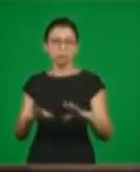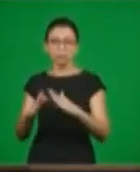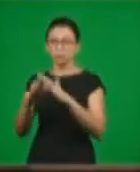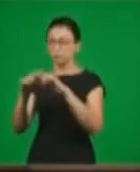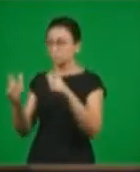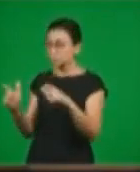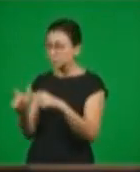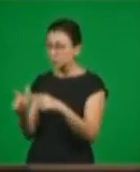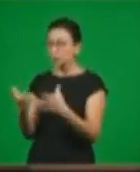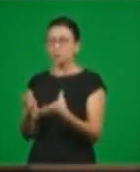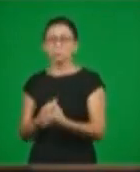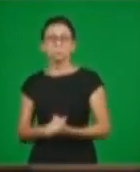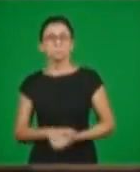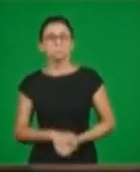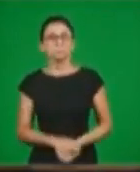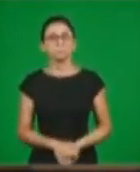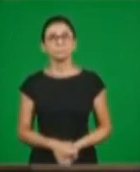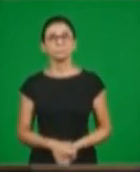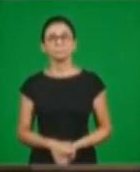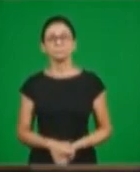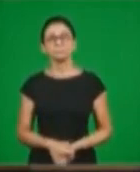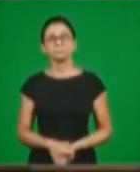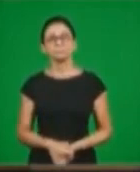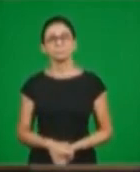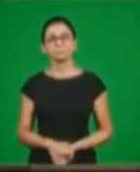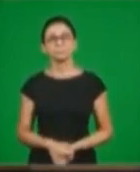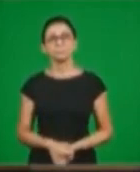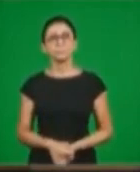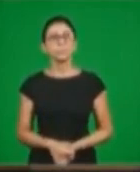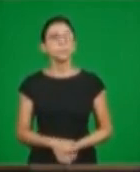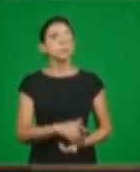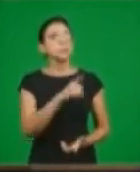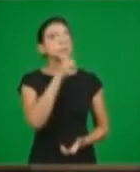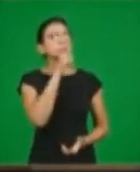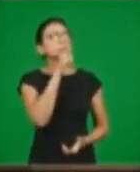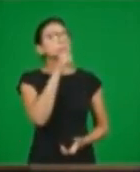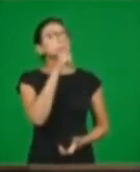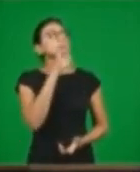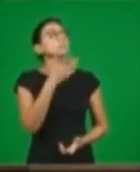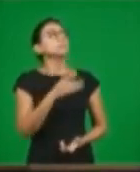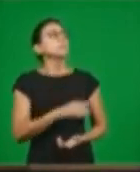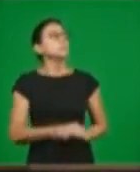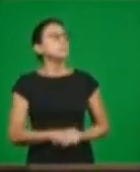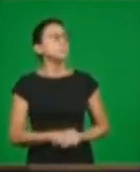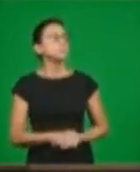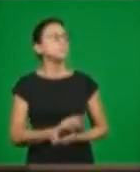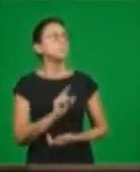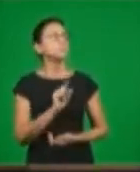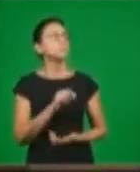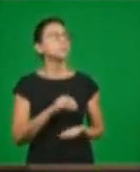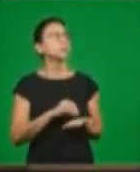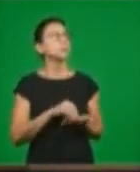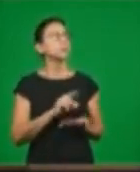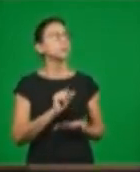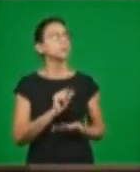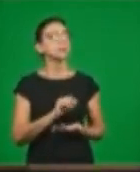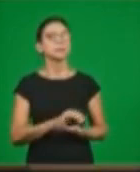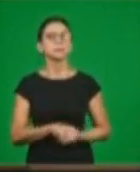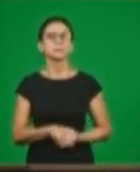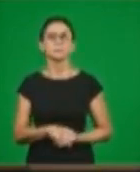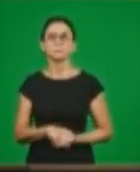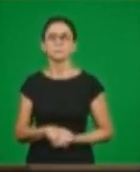need to do something about it, you know? That can happen. So, that was a question that nobody was asking